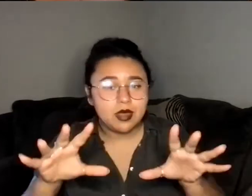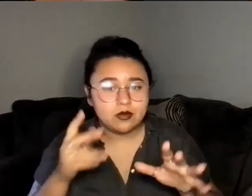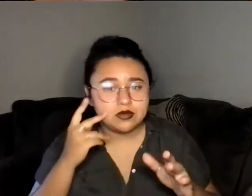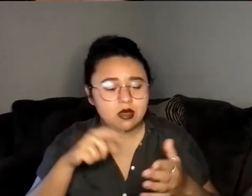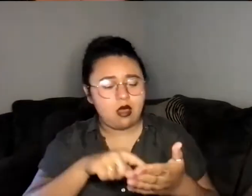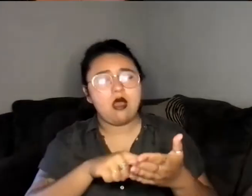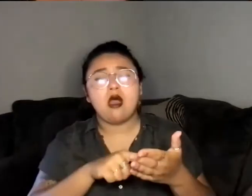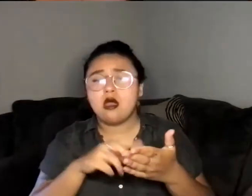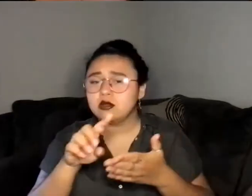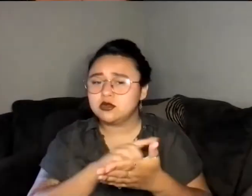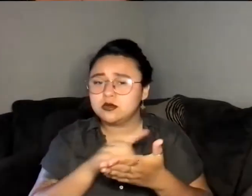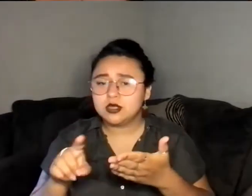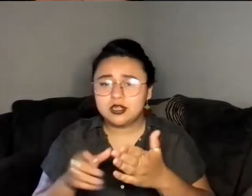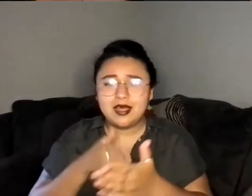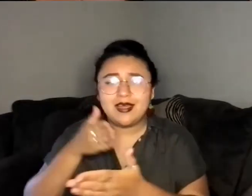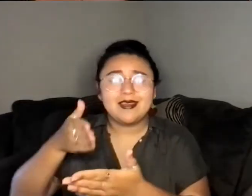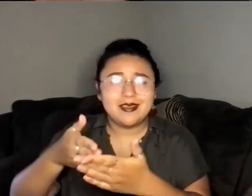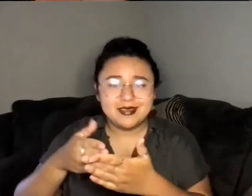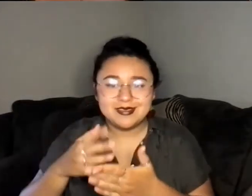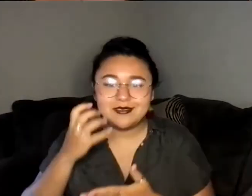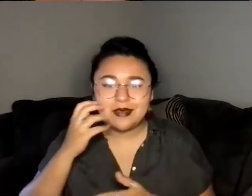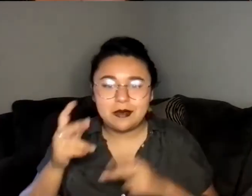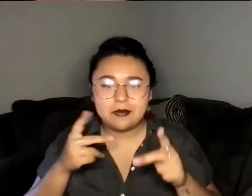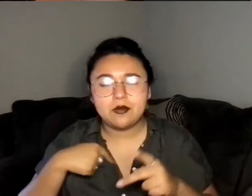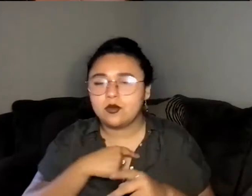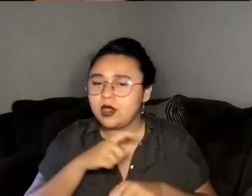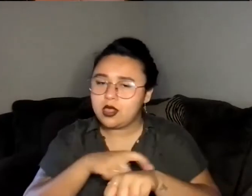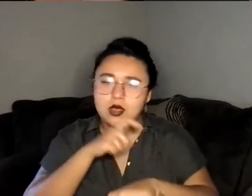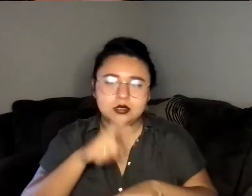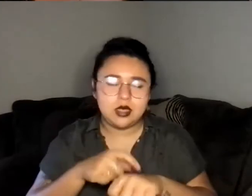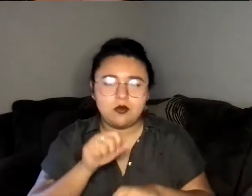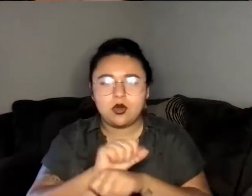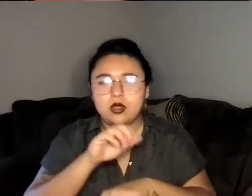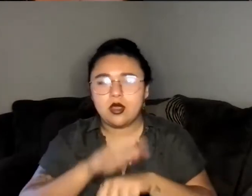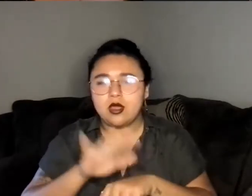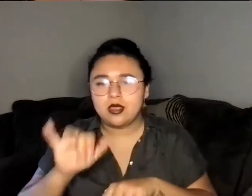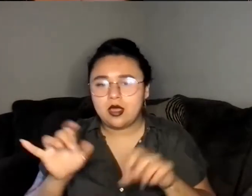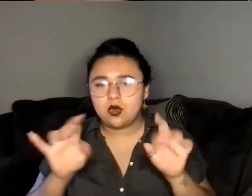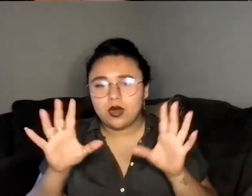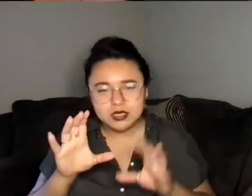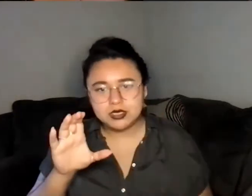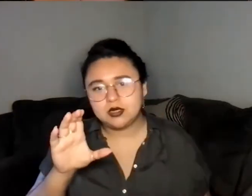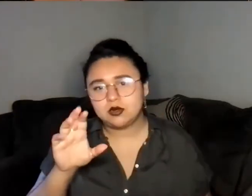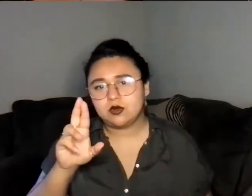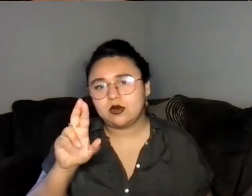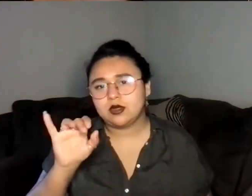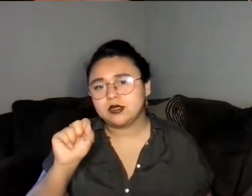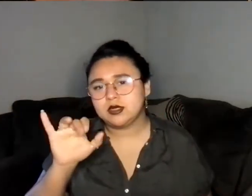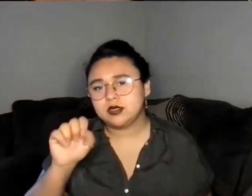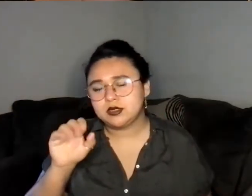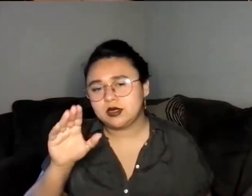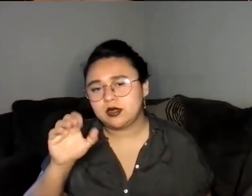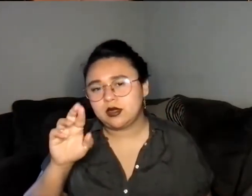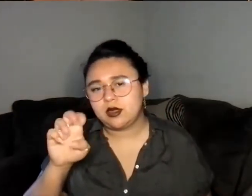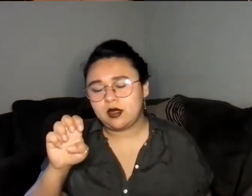of time working on the crisis care guidelines. We worked as part of Nobody